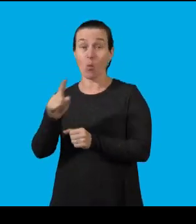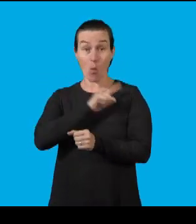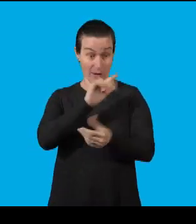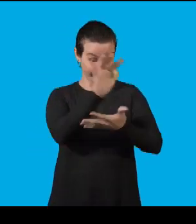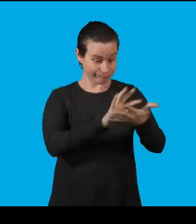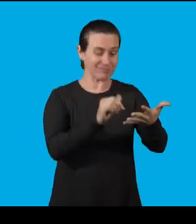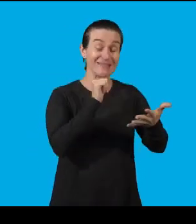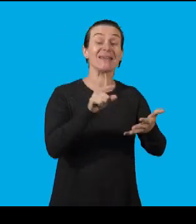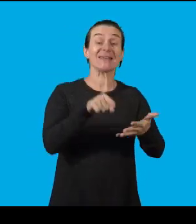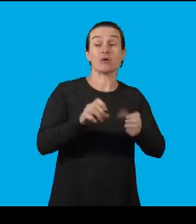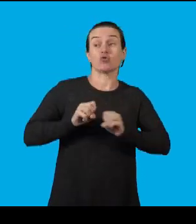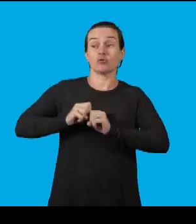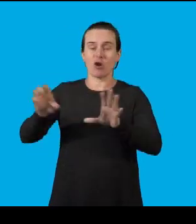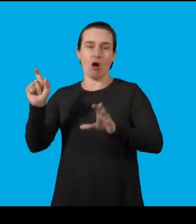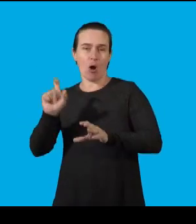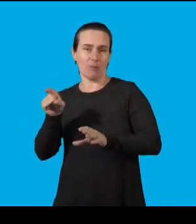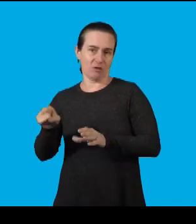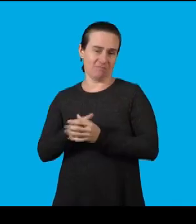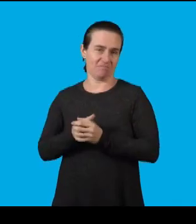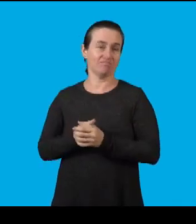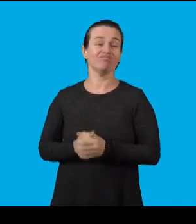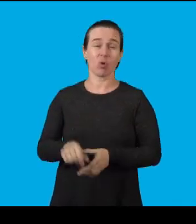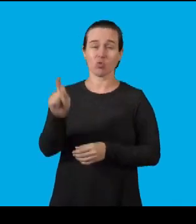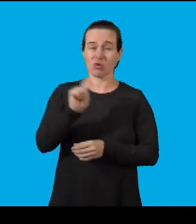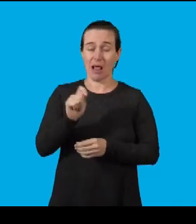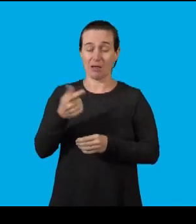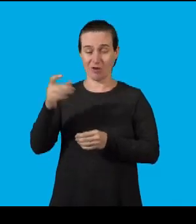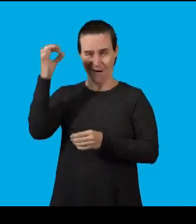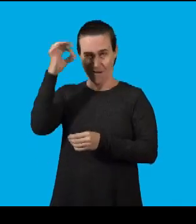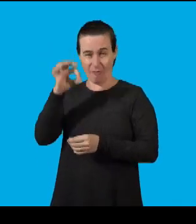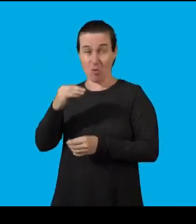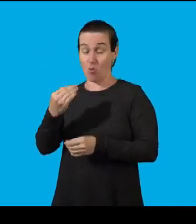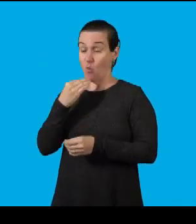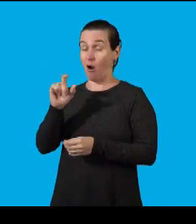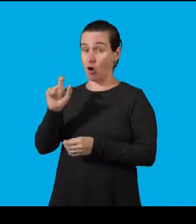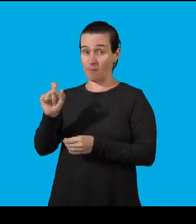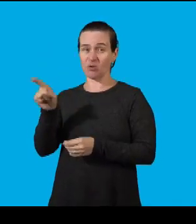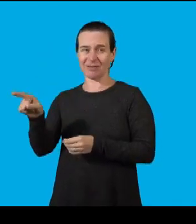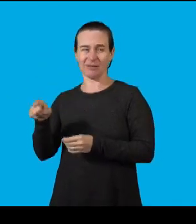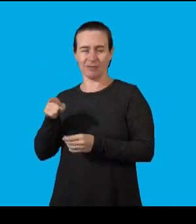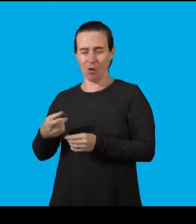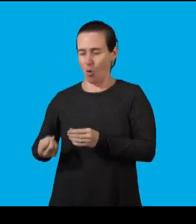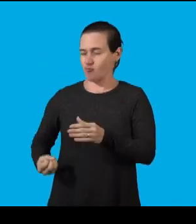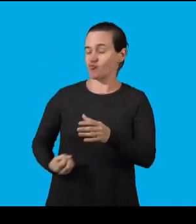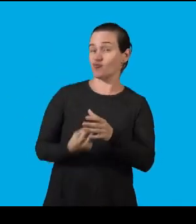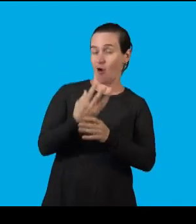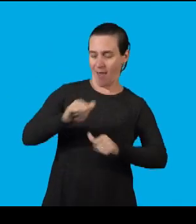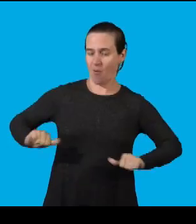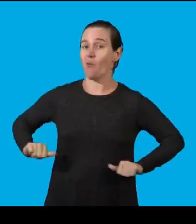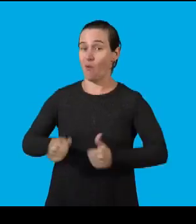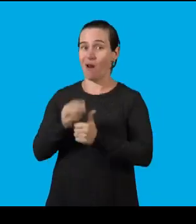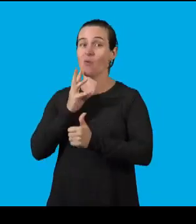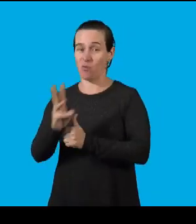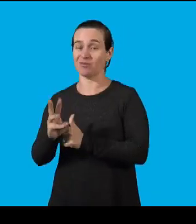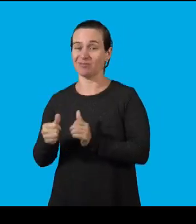the spread of communism. So you have to mention that. Totalitarian regimes which are communist would thrive,